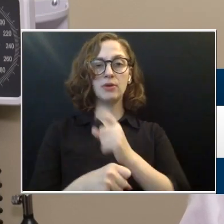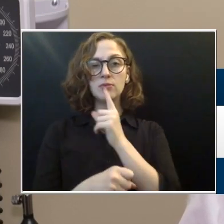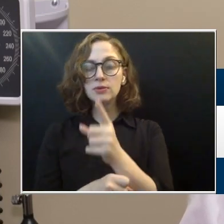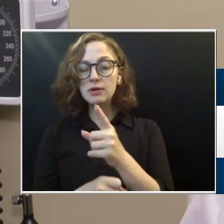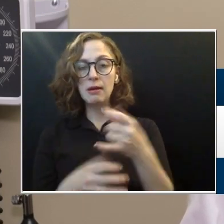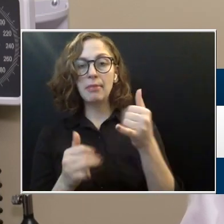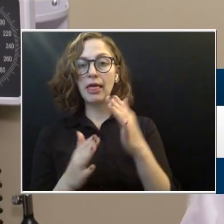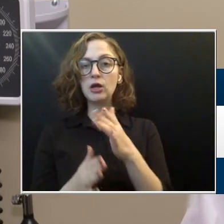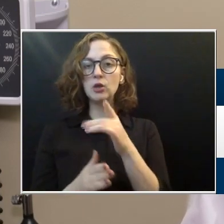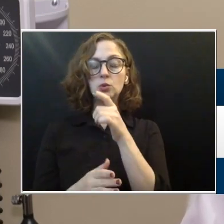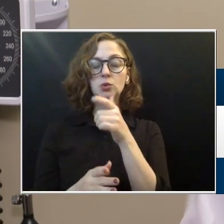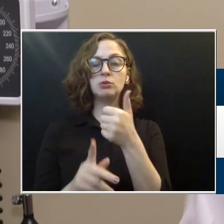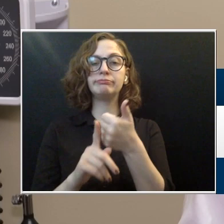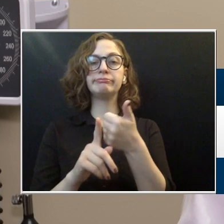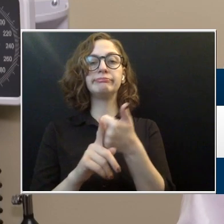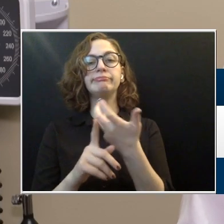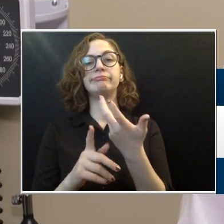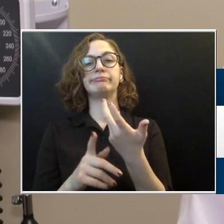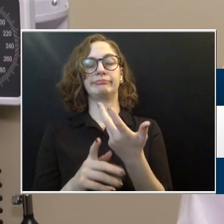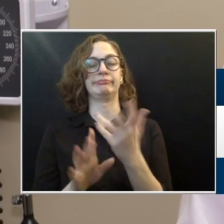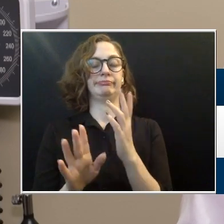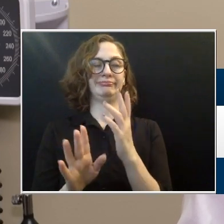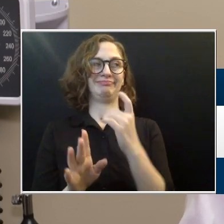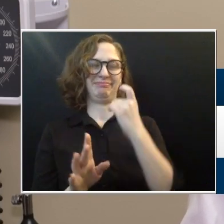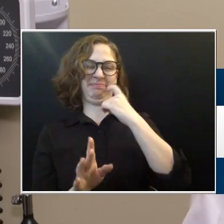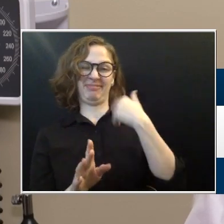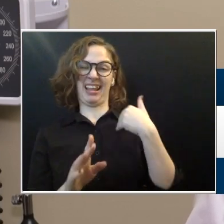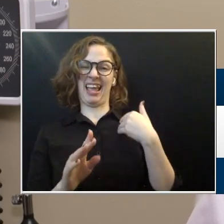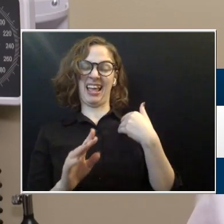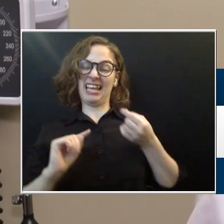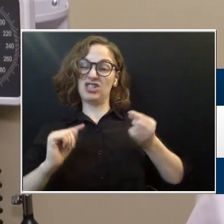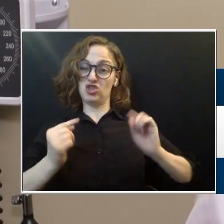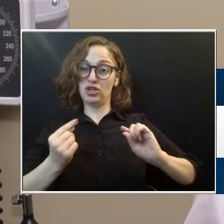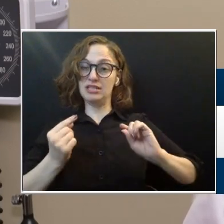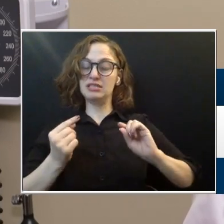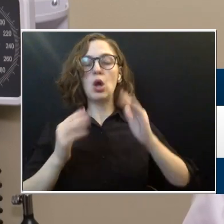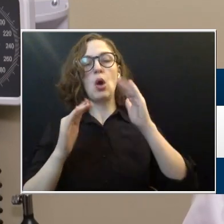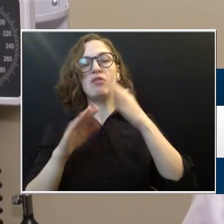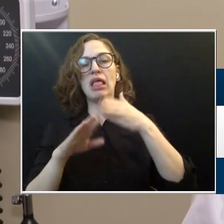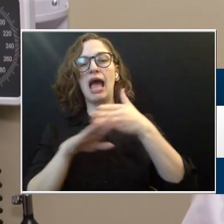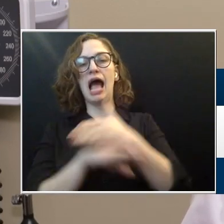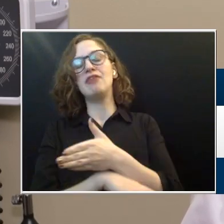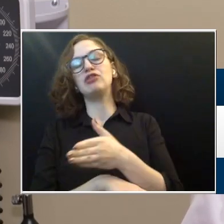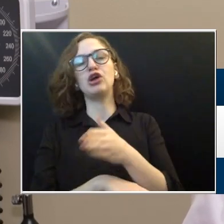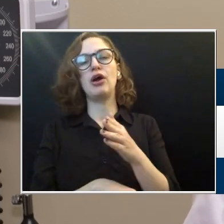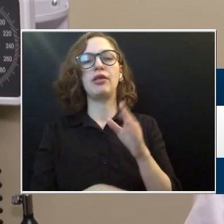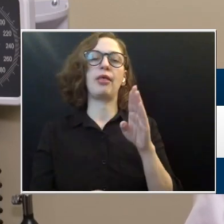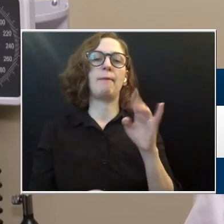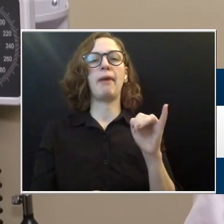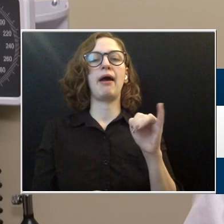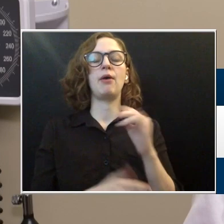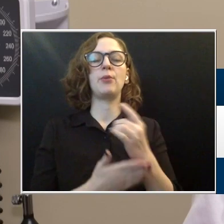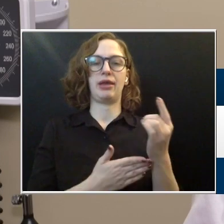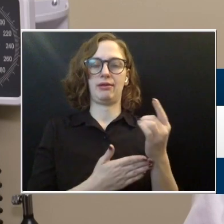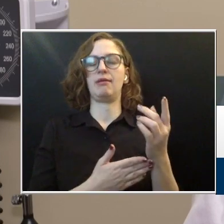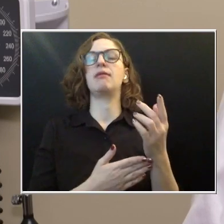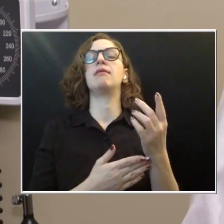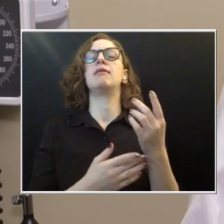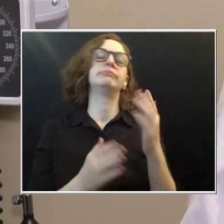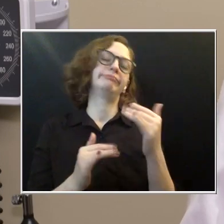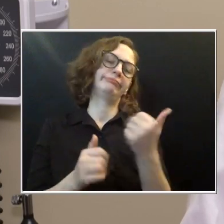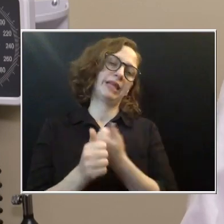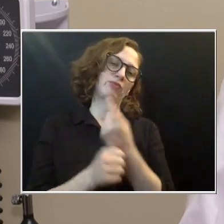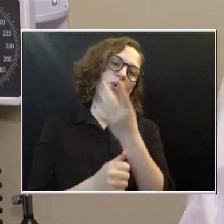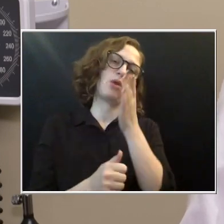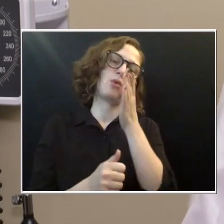are, nursing any injuries here, hopefully after the bye week, most of everybody's going to be doing really well. But keep an eye on things and making sure that